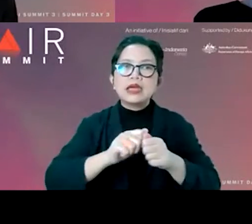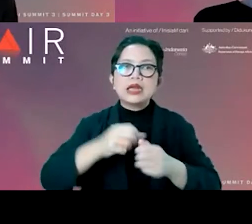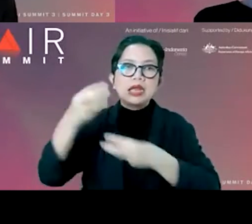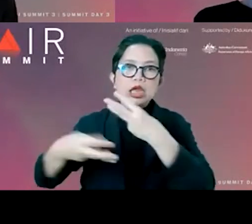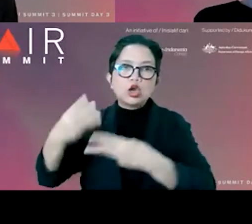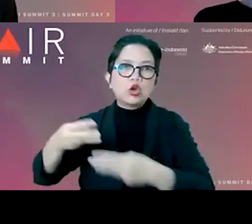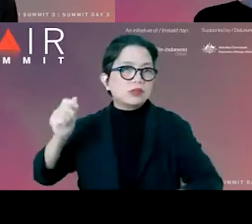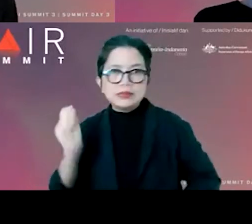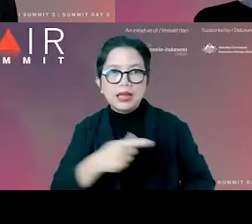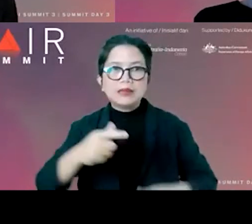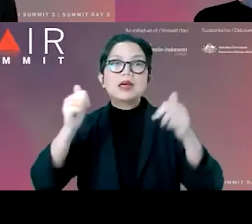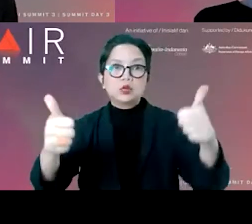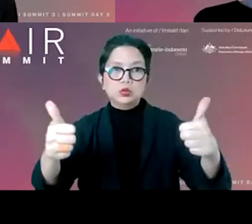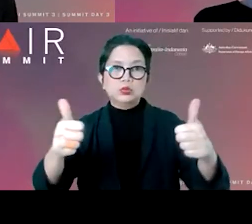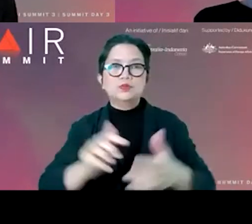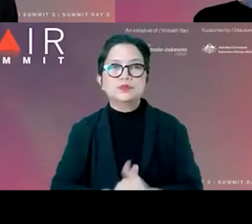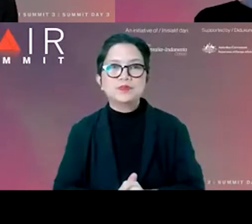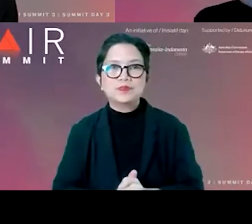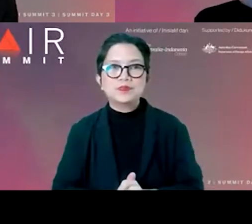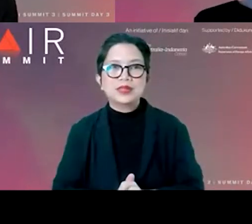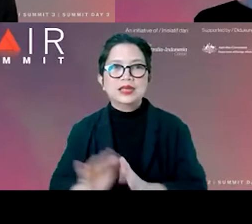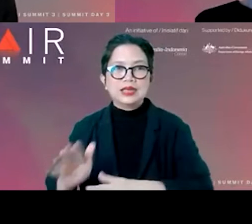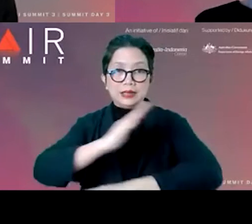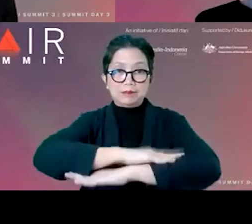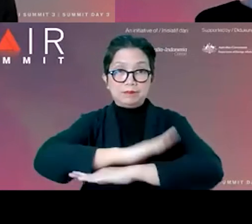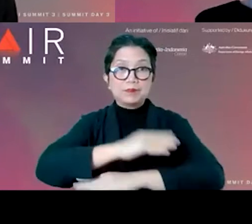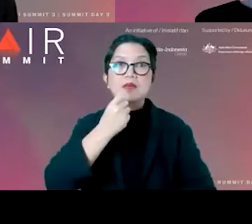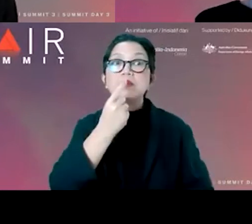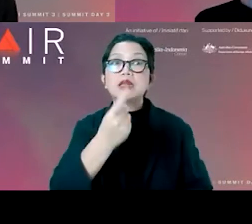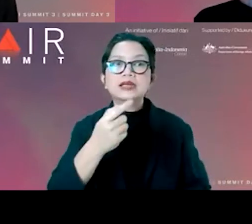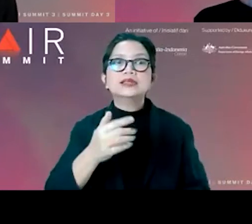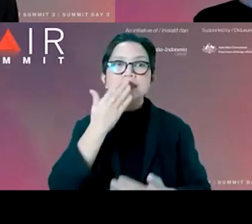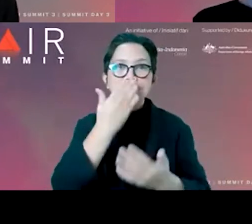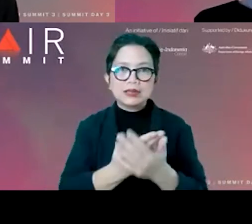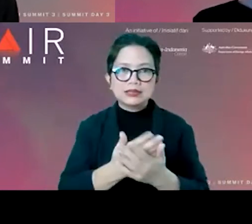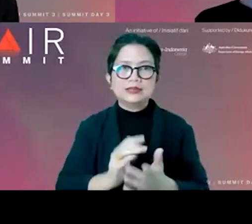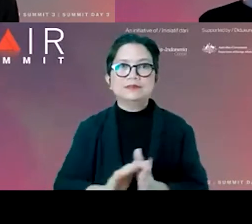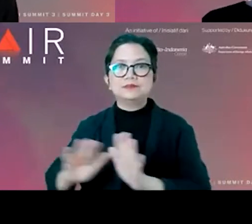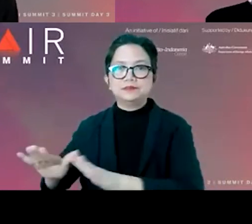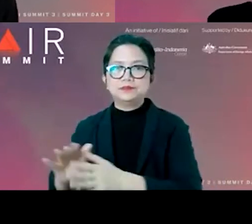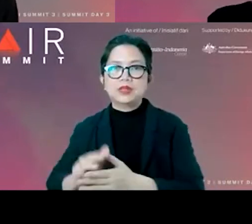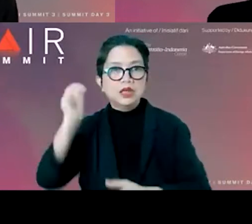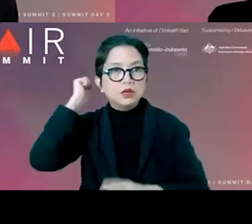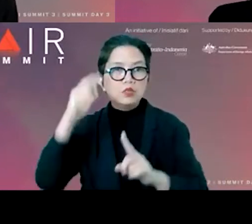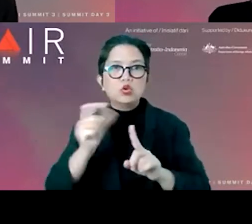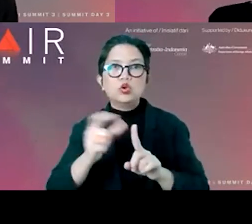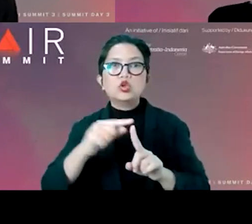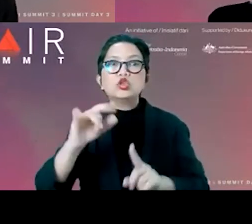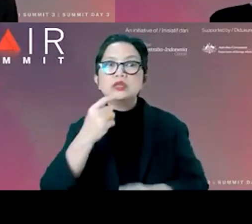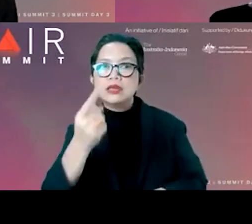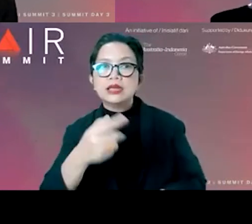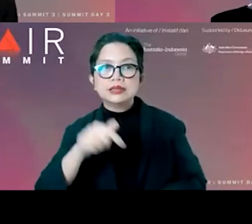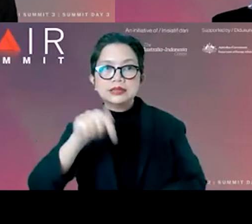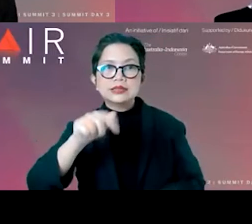Thank you. And Pierre, of course, we now have vaccination. We've gone through the Delta variant as